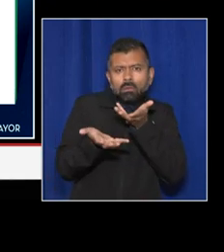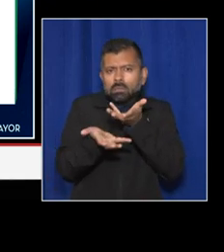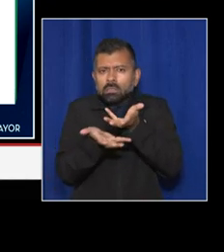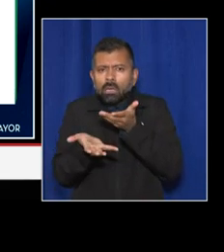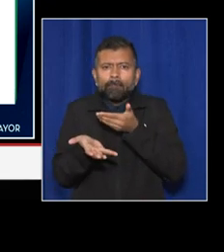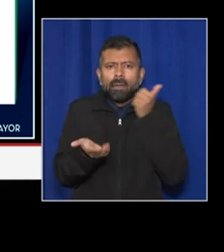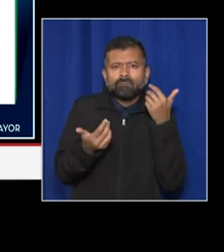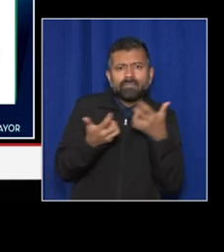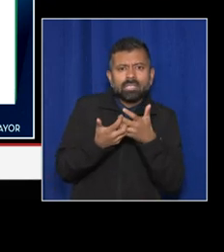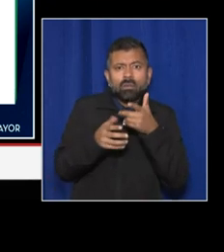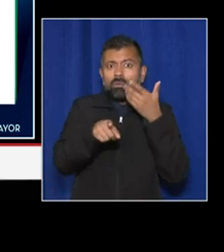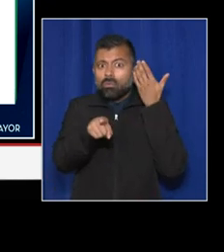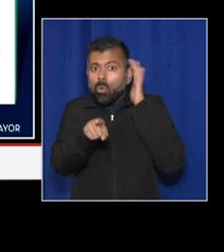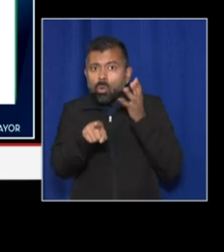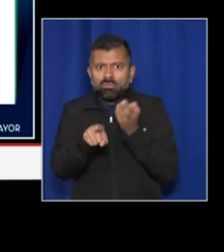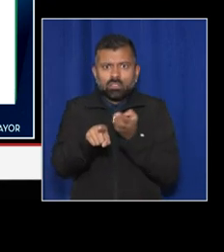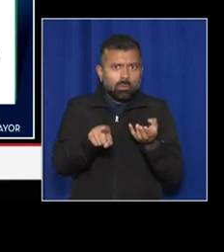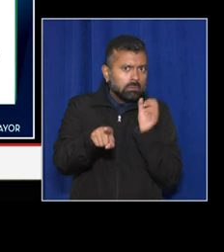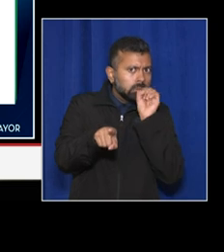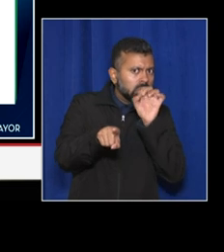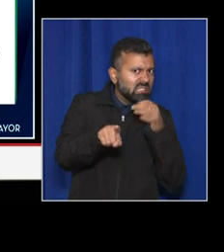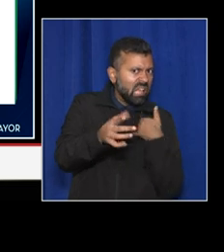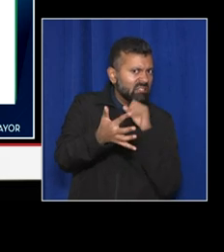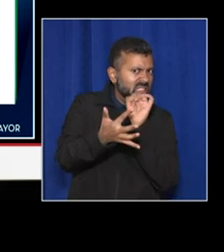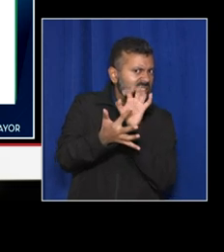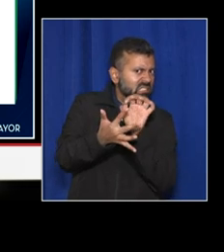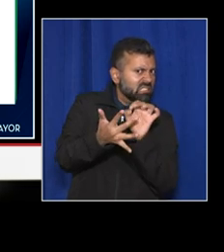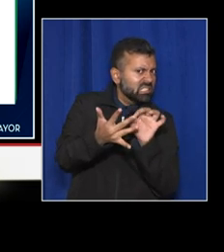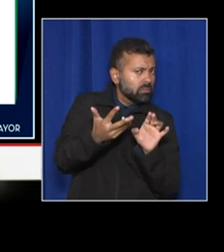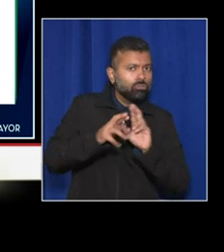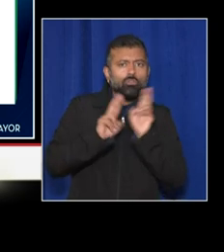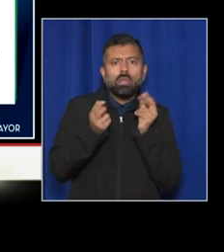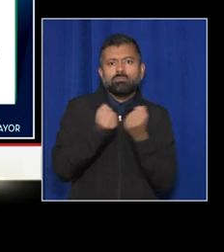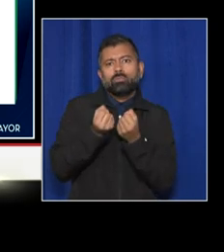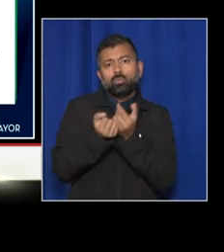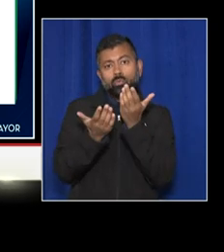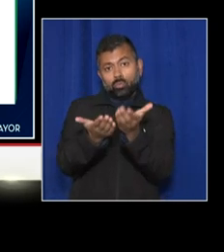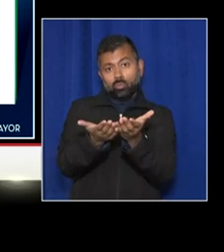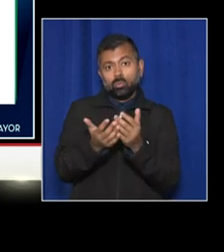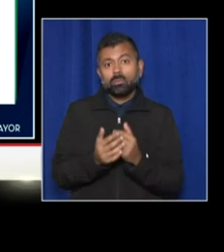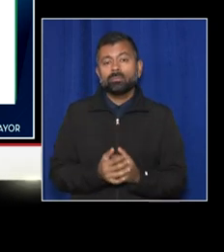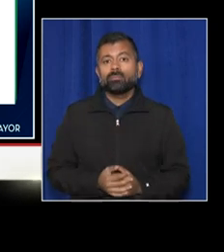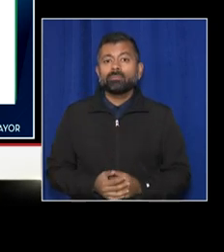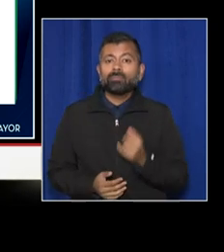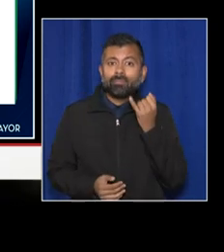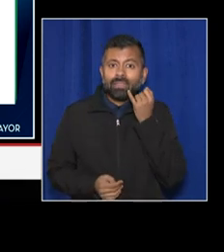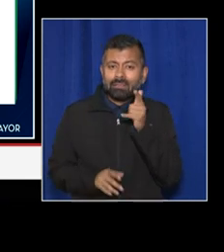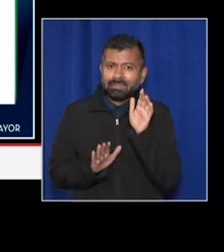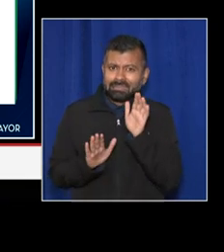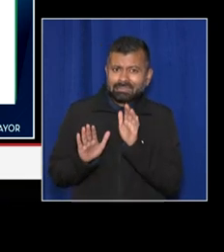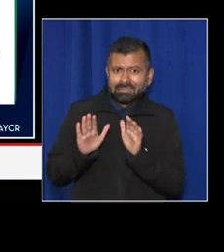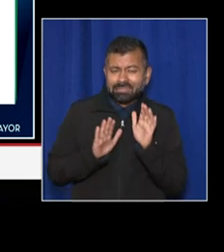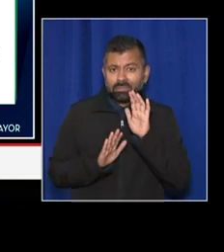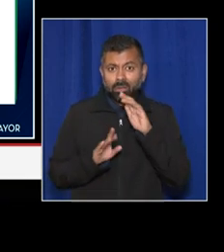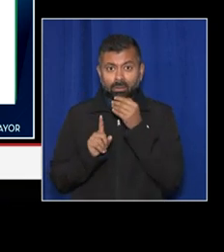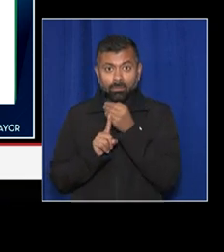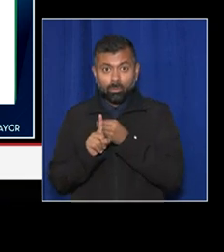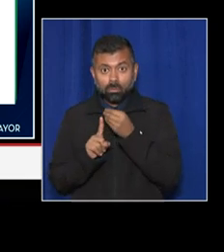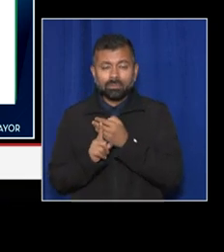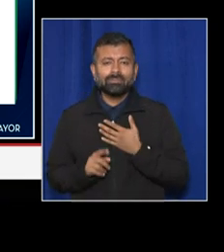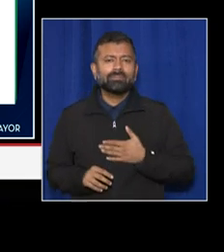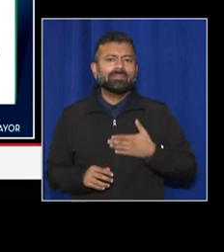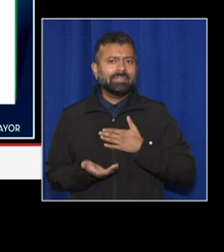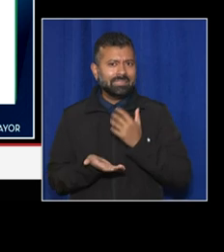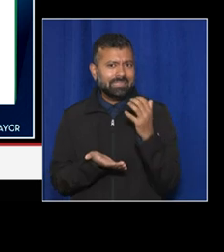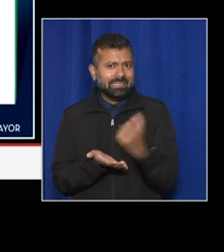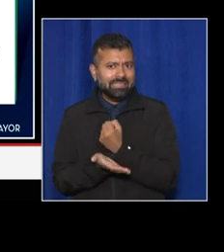help you get through this difficult period when you're worried about paying your mortgage. So if you're worried about that, please visit that website or call the